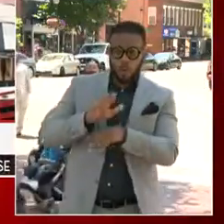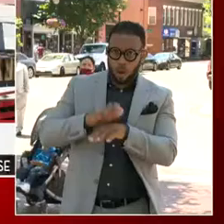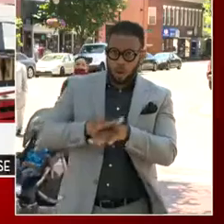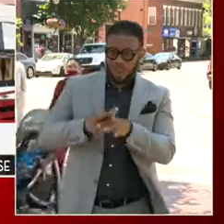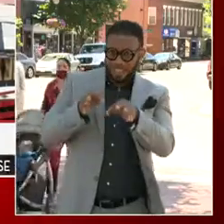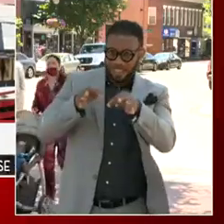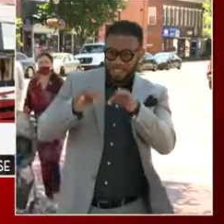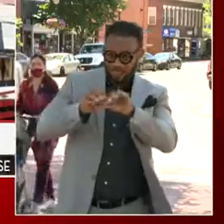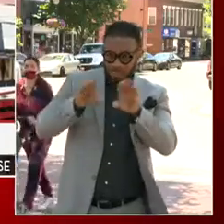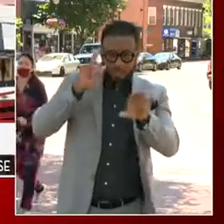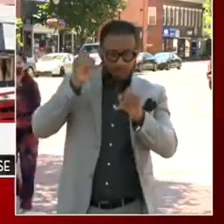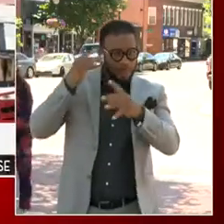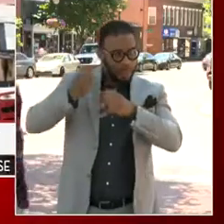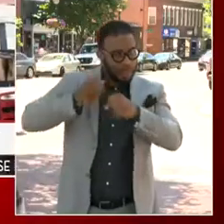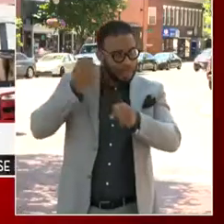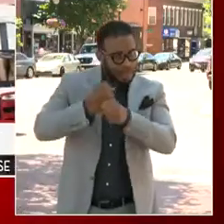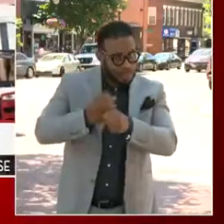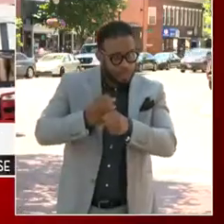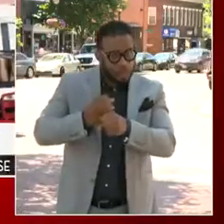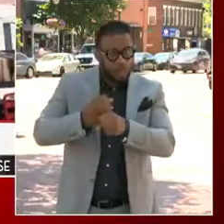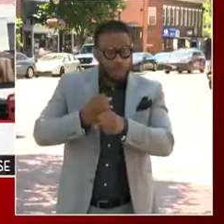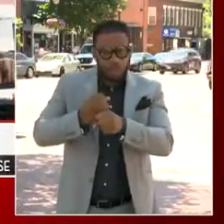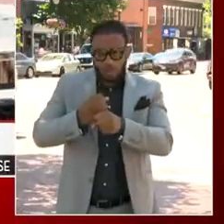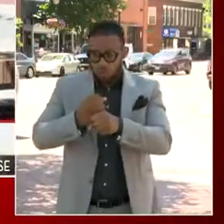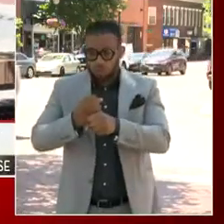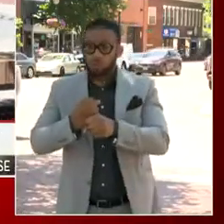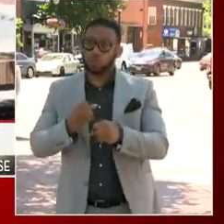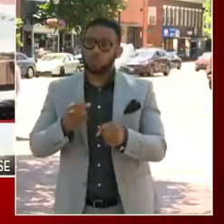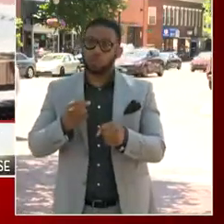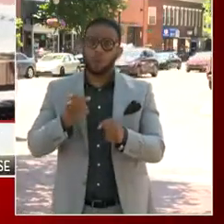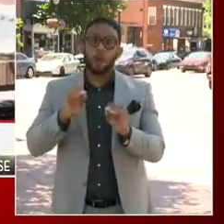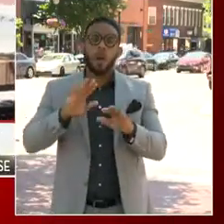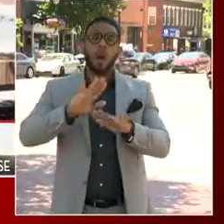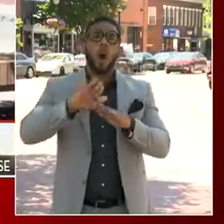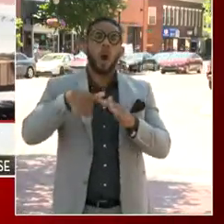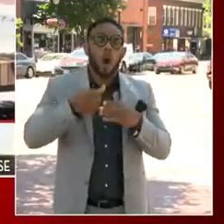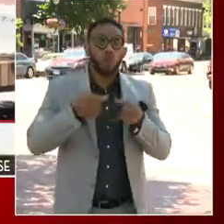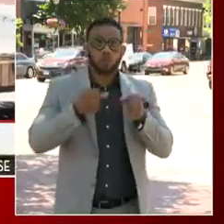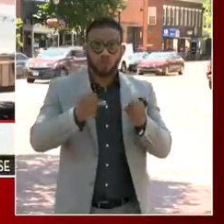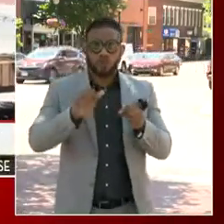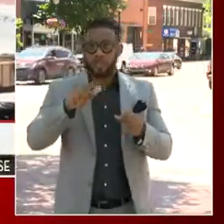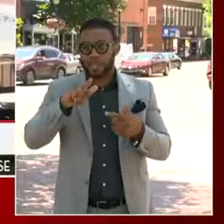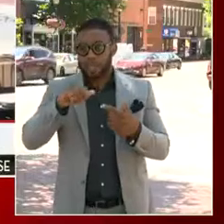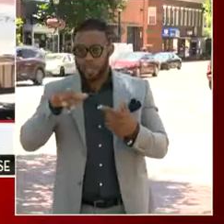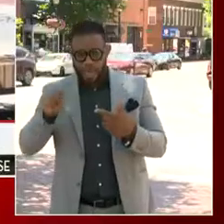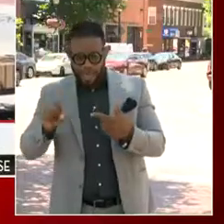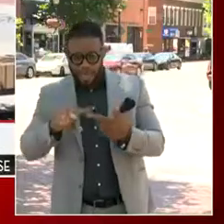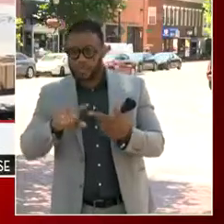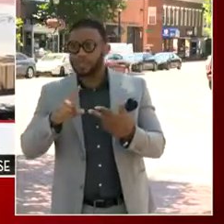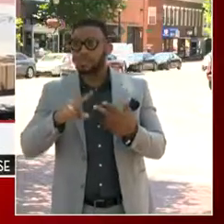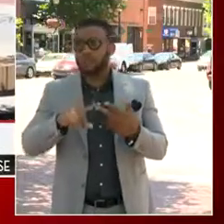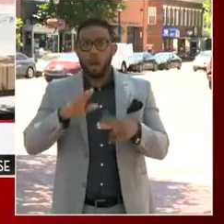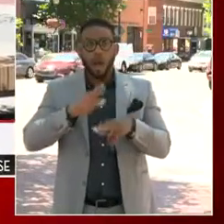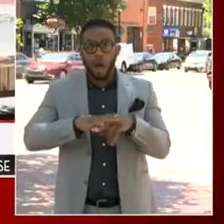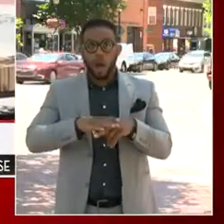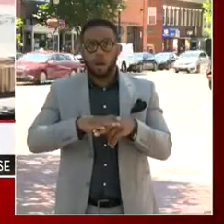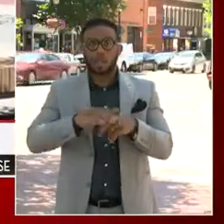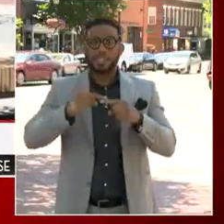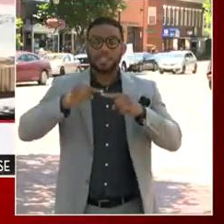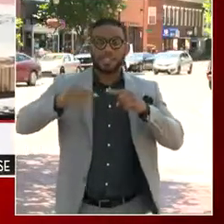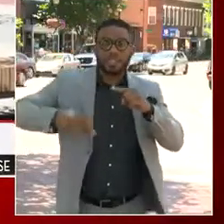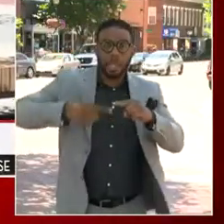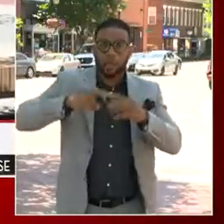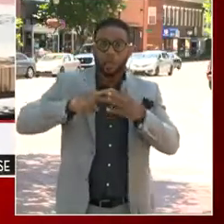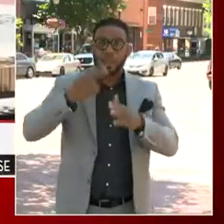that definition for a number of years to put our all of our streets, alleys, on a cycle,